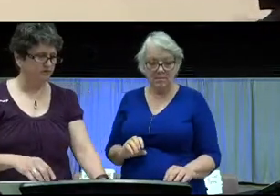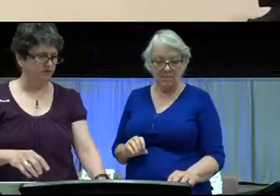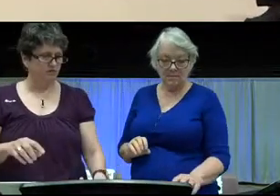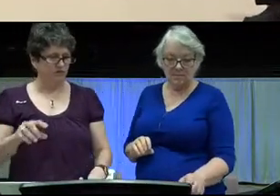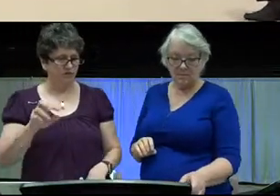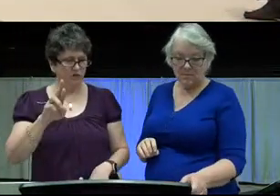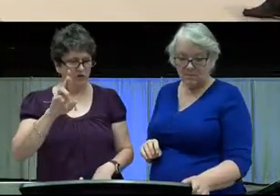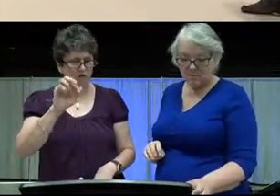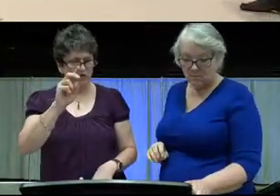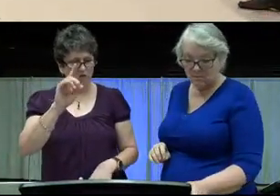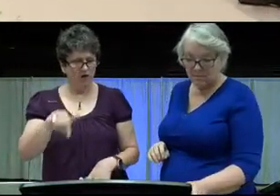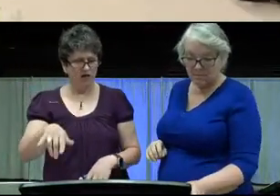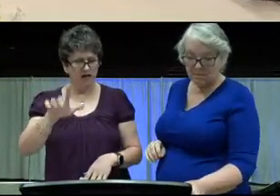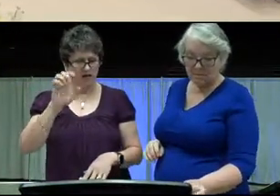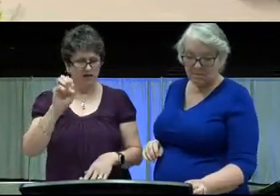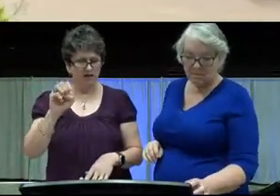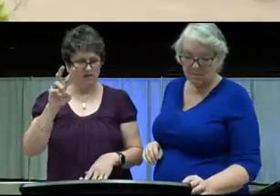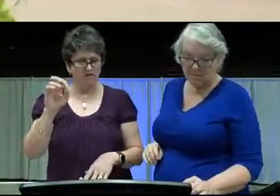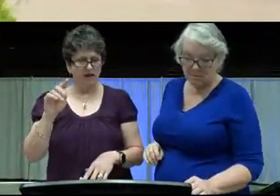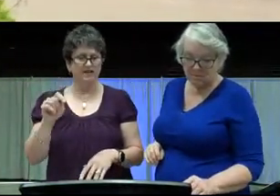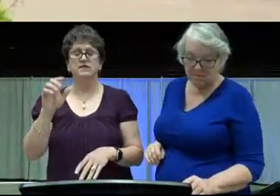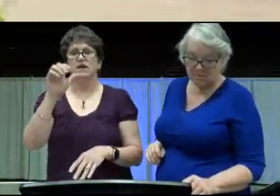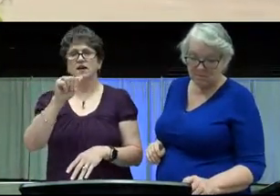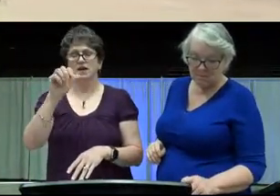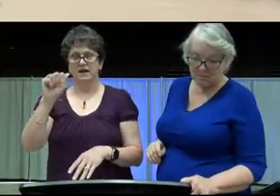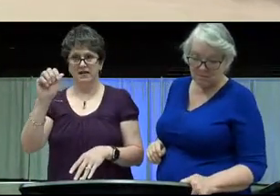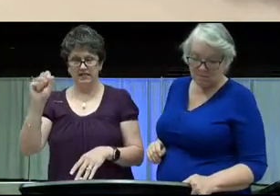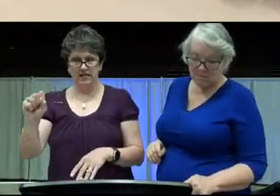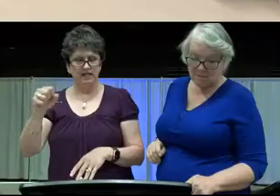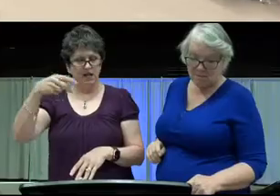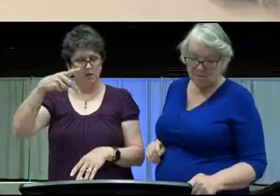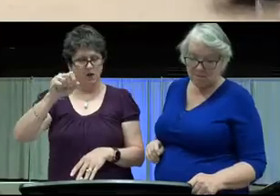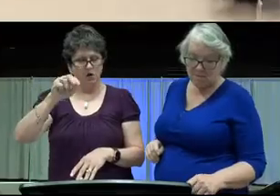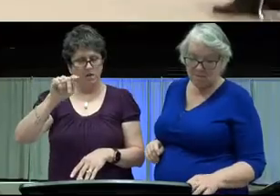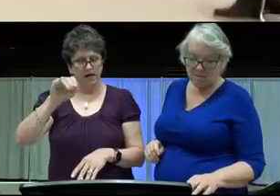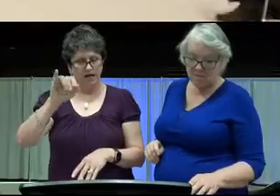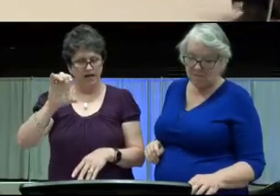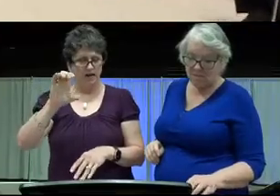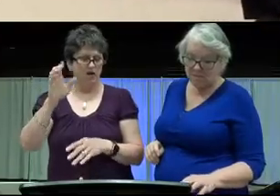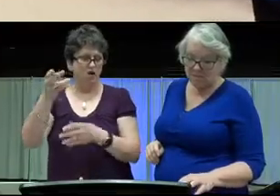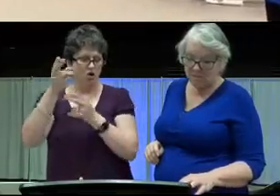Rocky Lee Vance, Associate of Applied Science, Paramedic, Honors.